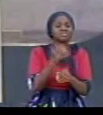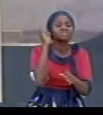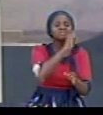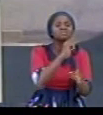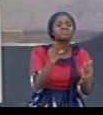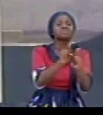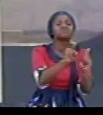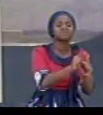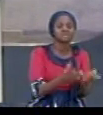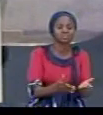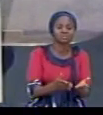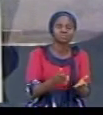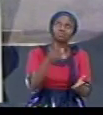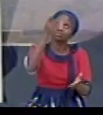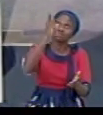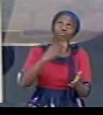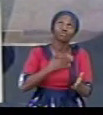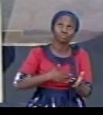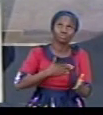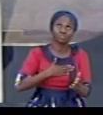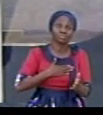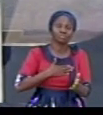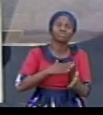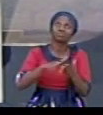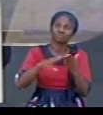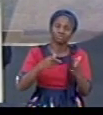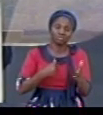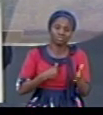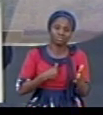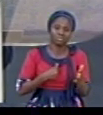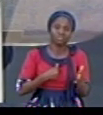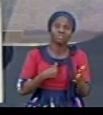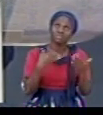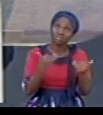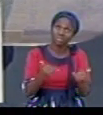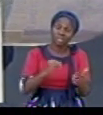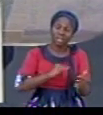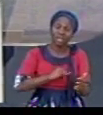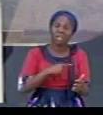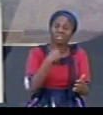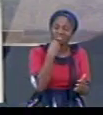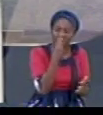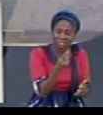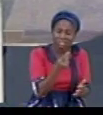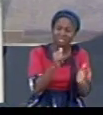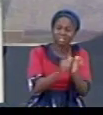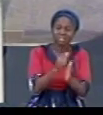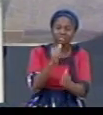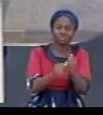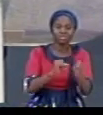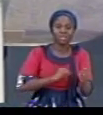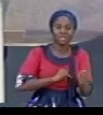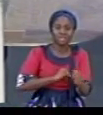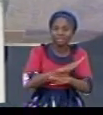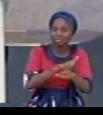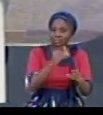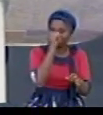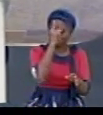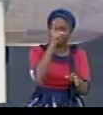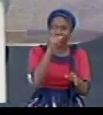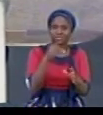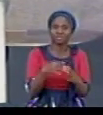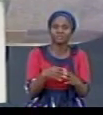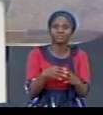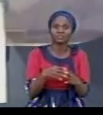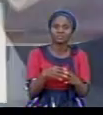I don't even believe myself now. I uttered that I understood not, things too wonderful for